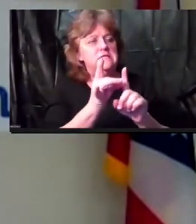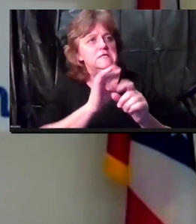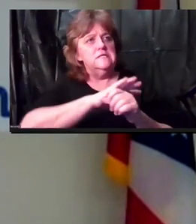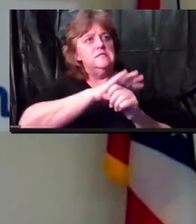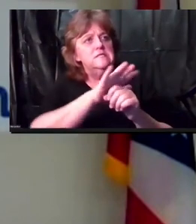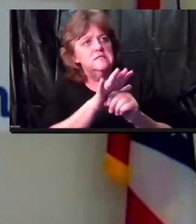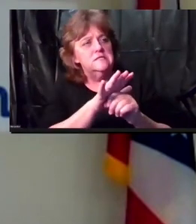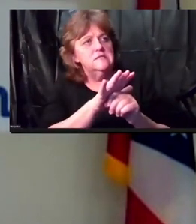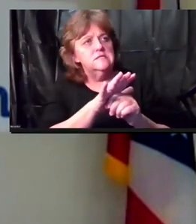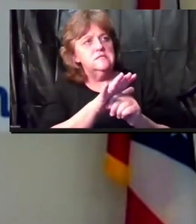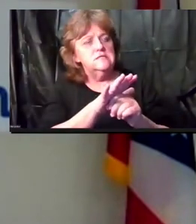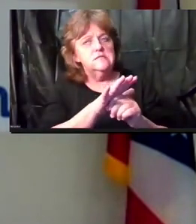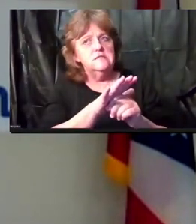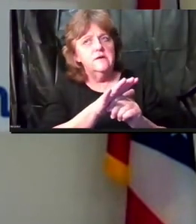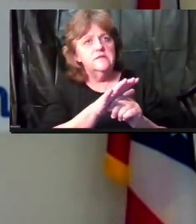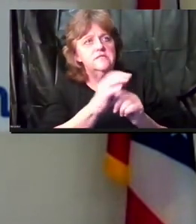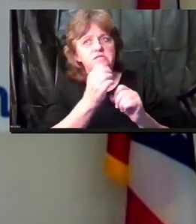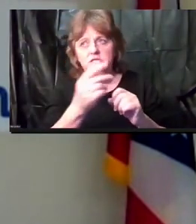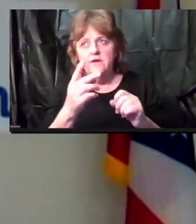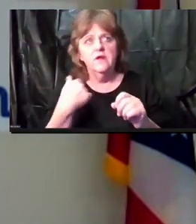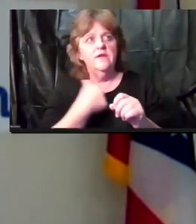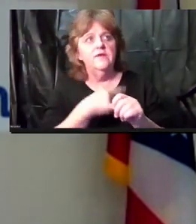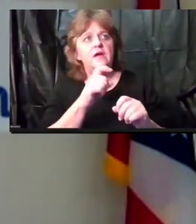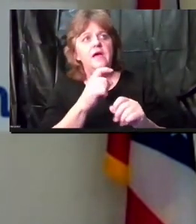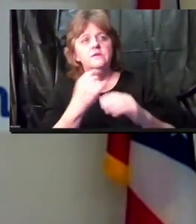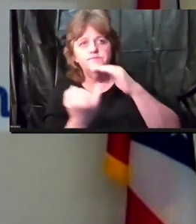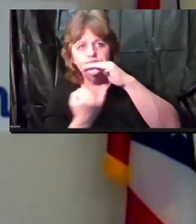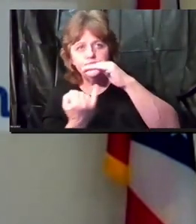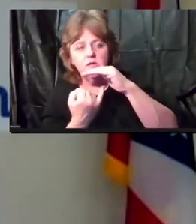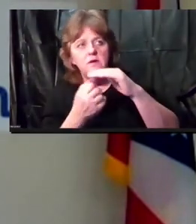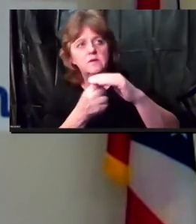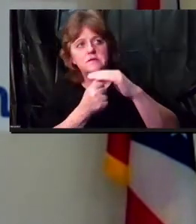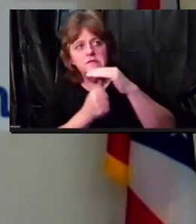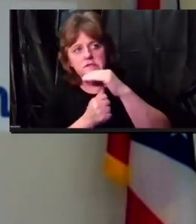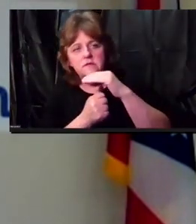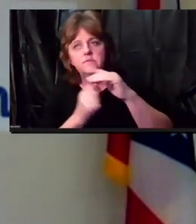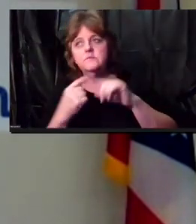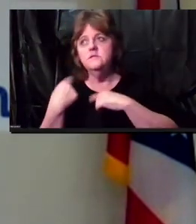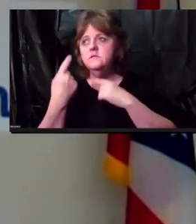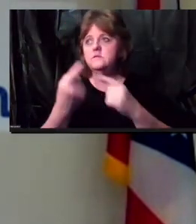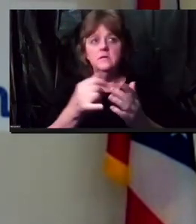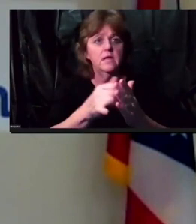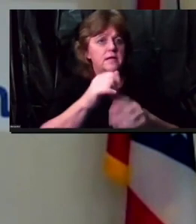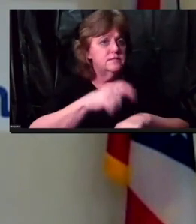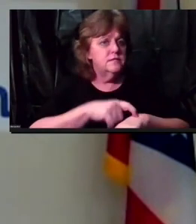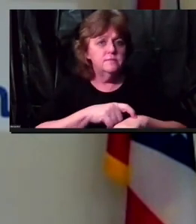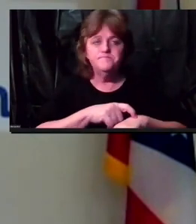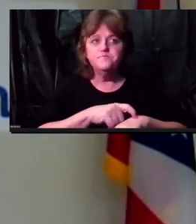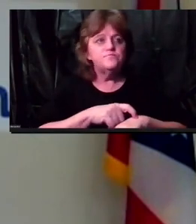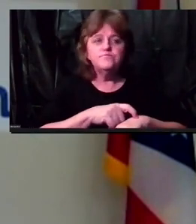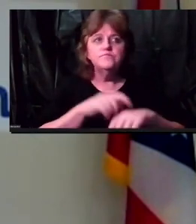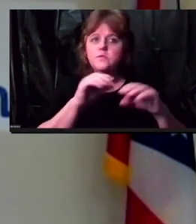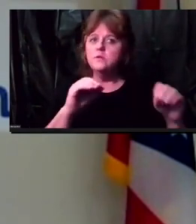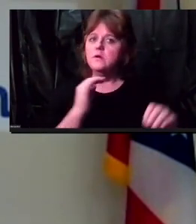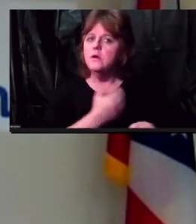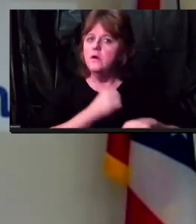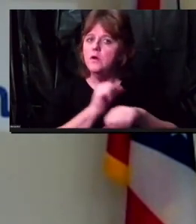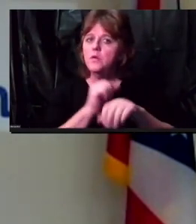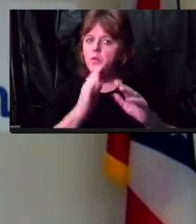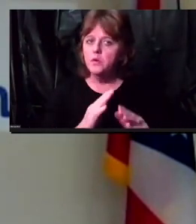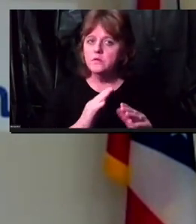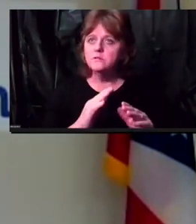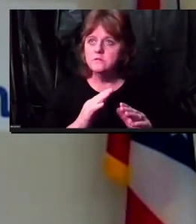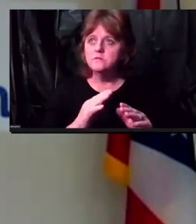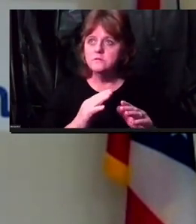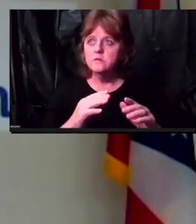coronavirus, and several of us had to quarantine. Since then, we haven't had any employees test positive or